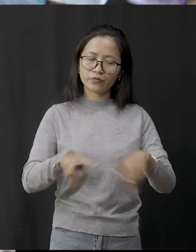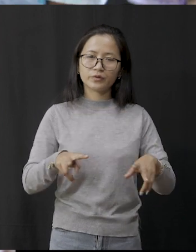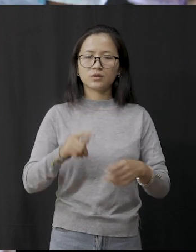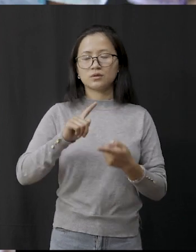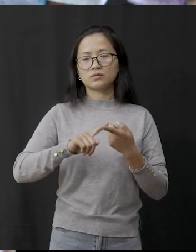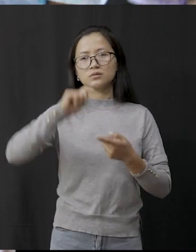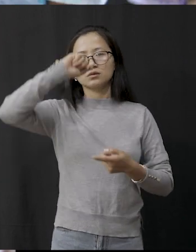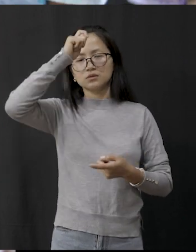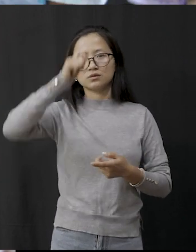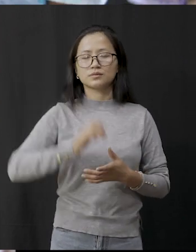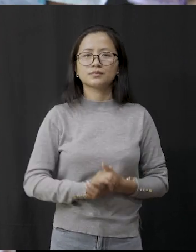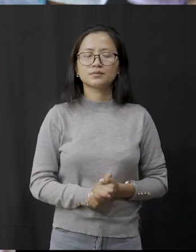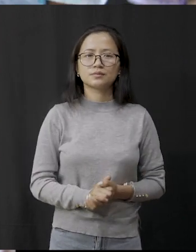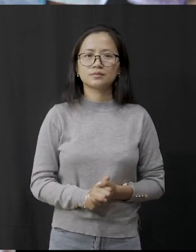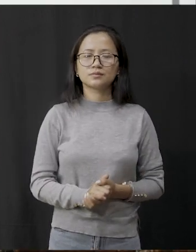education.